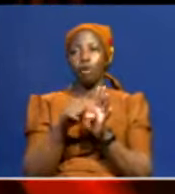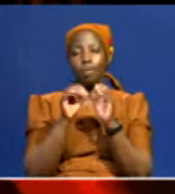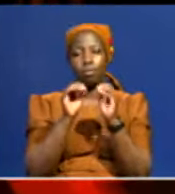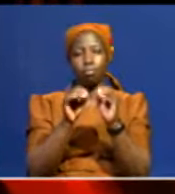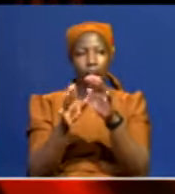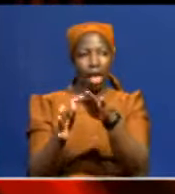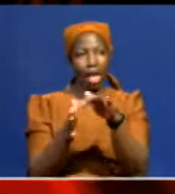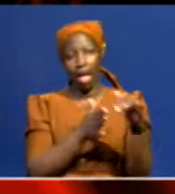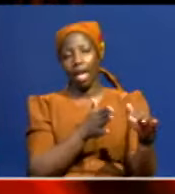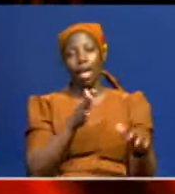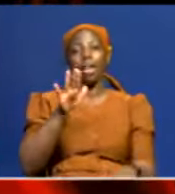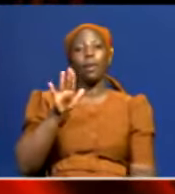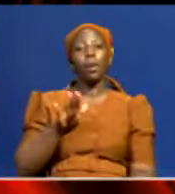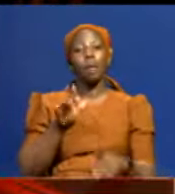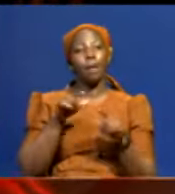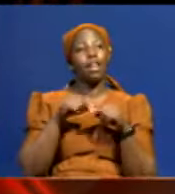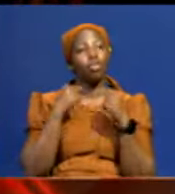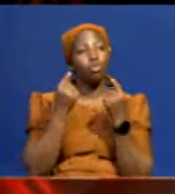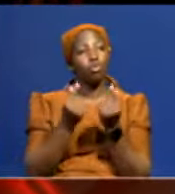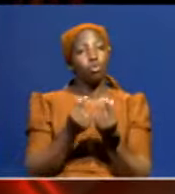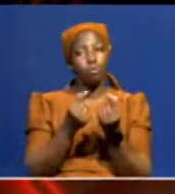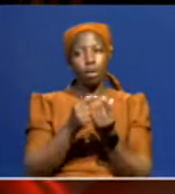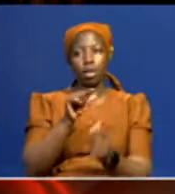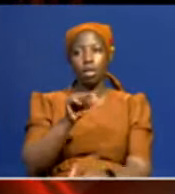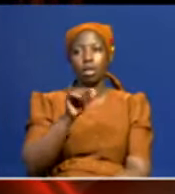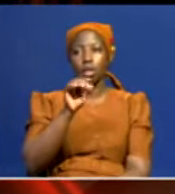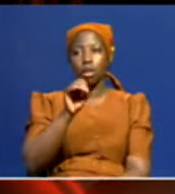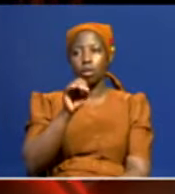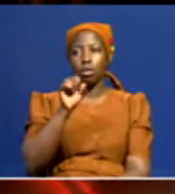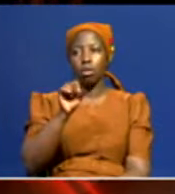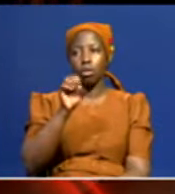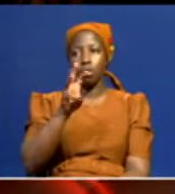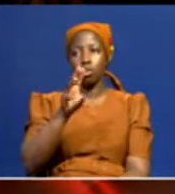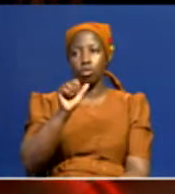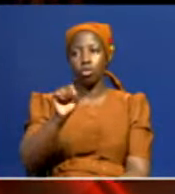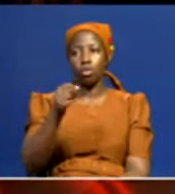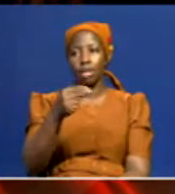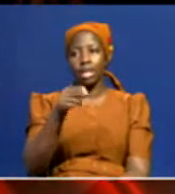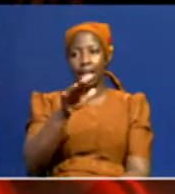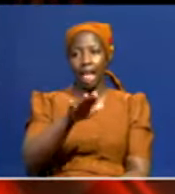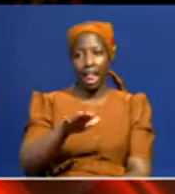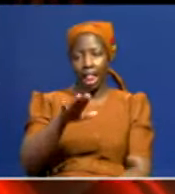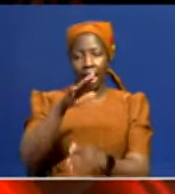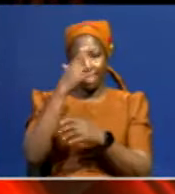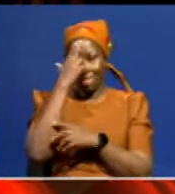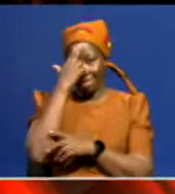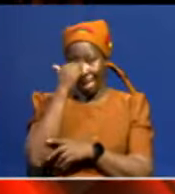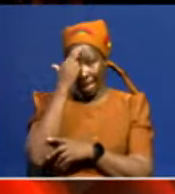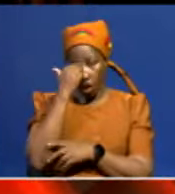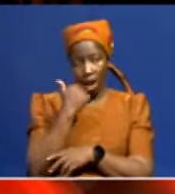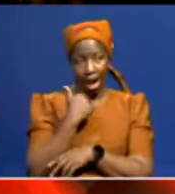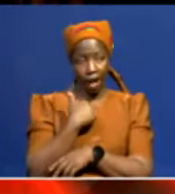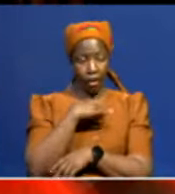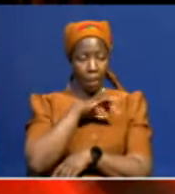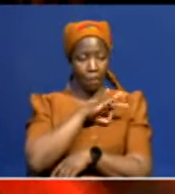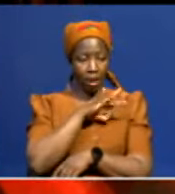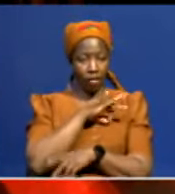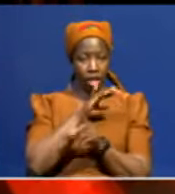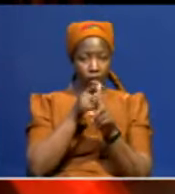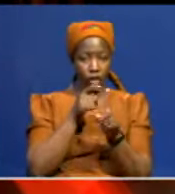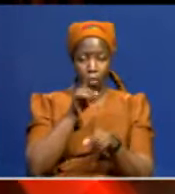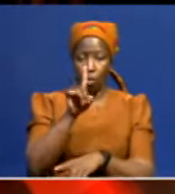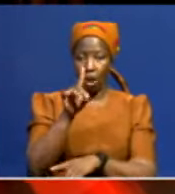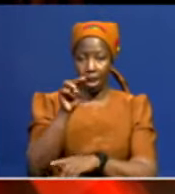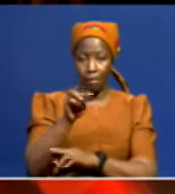Women group in the Ngoshuash area in Narok Sub-County have benefited from 1 million Kenyan